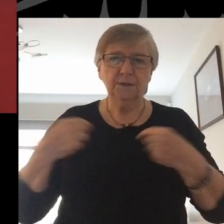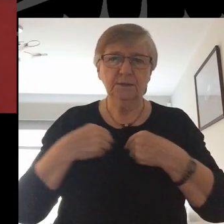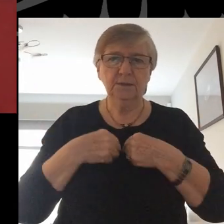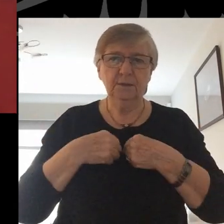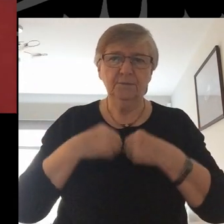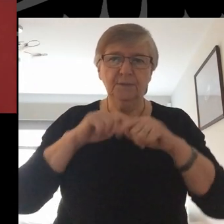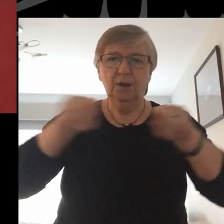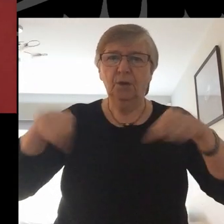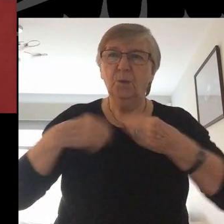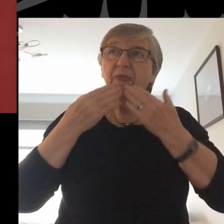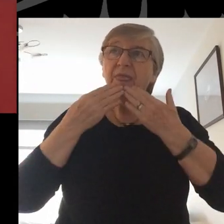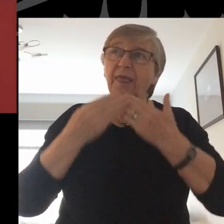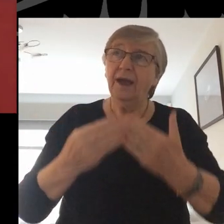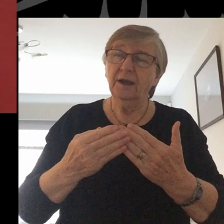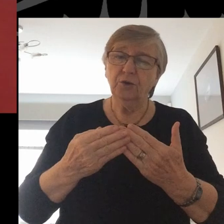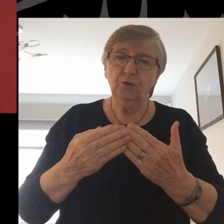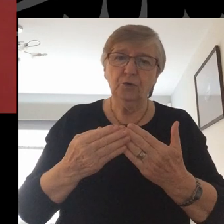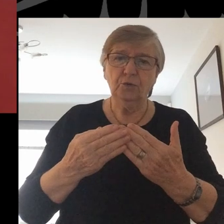We thank you for the